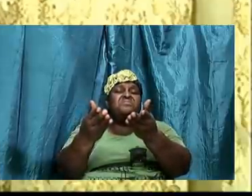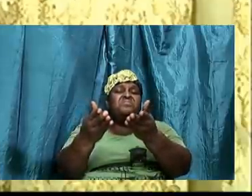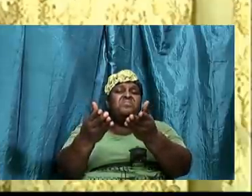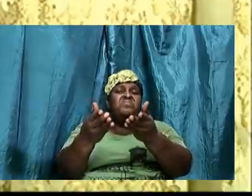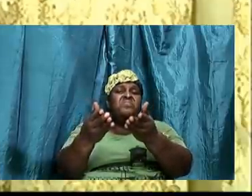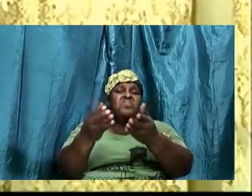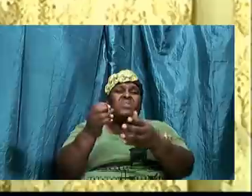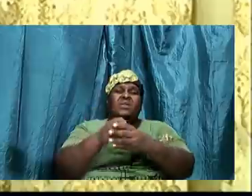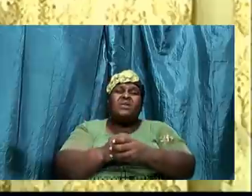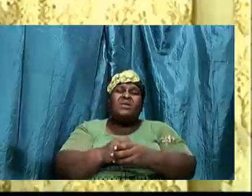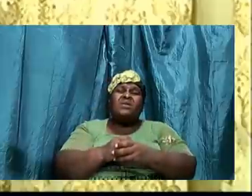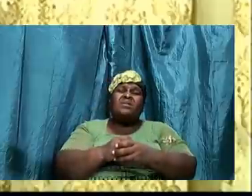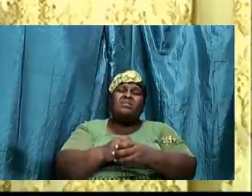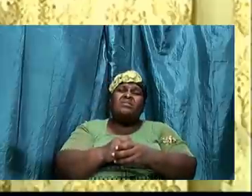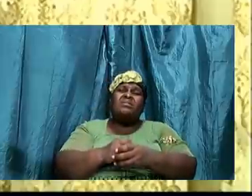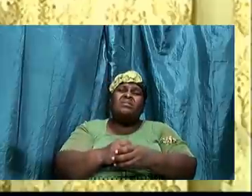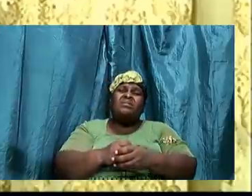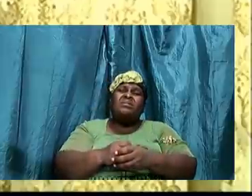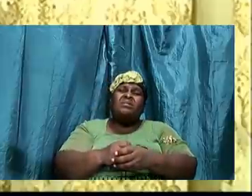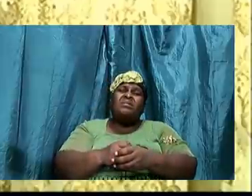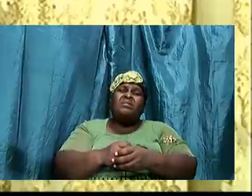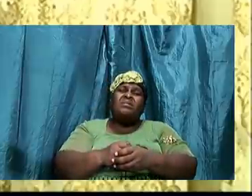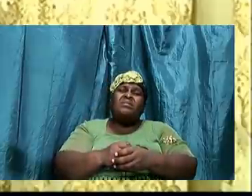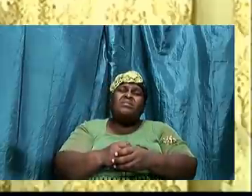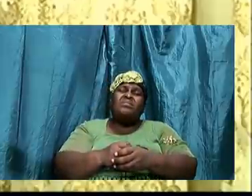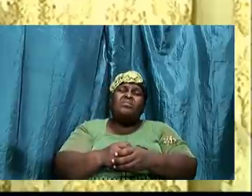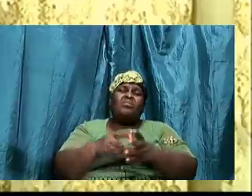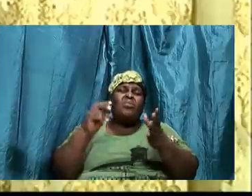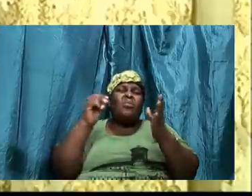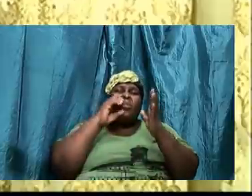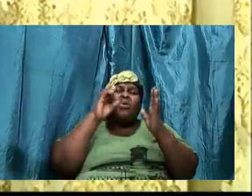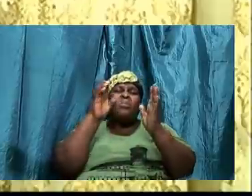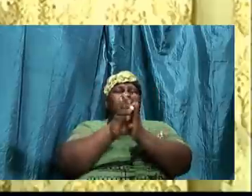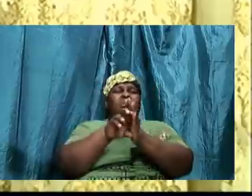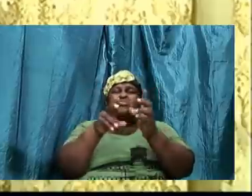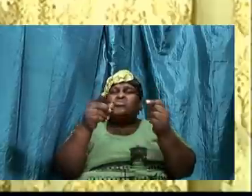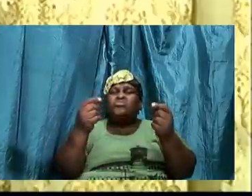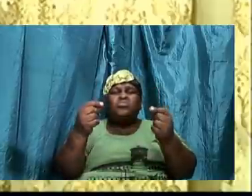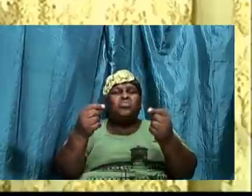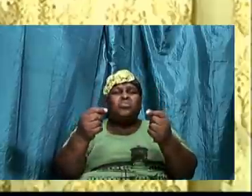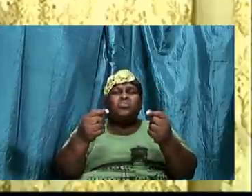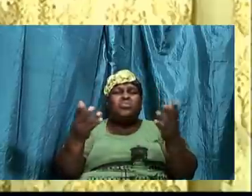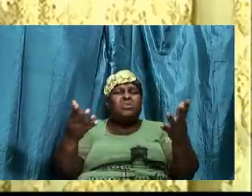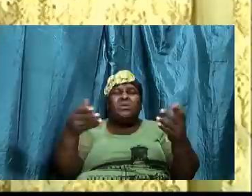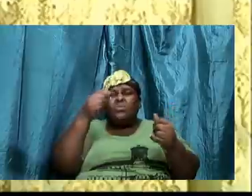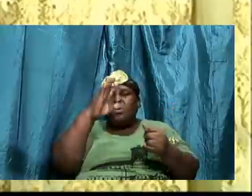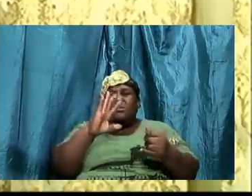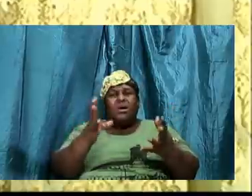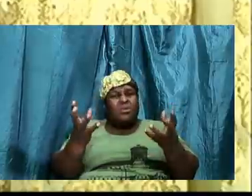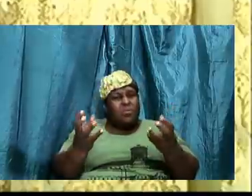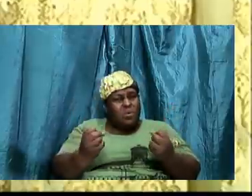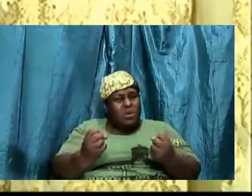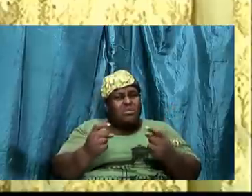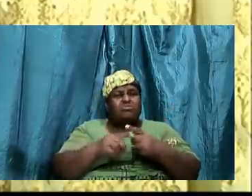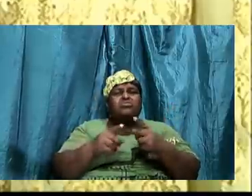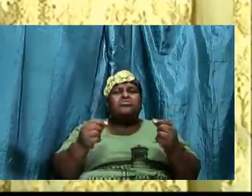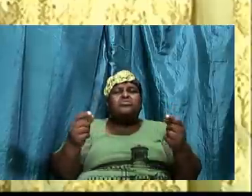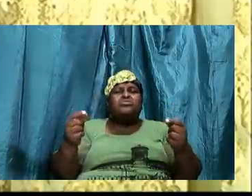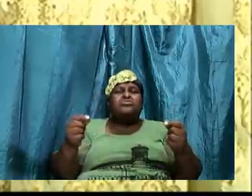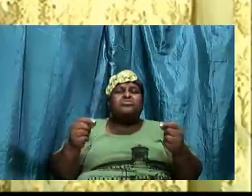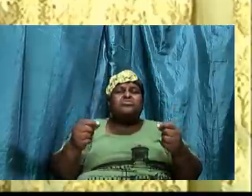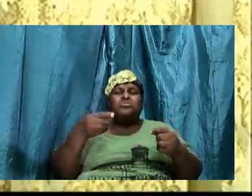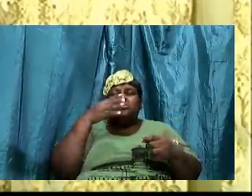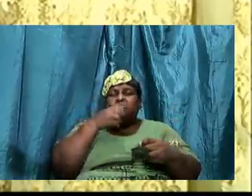in order to accomplish what God wanted to accomplish. So he created word. And if we look in